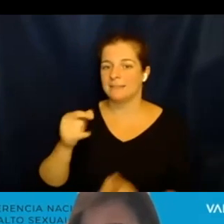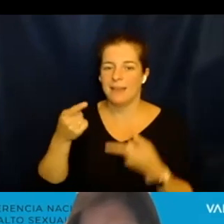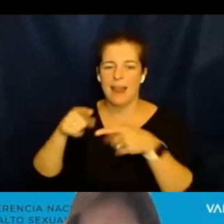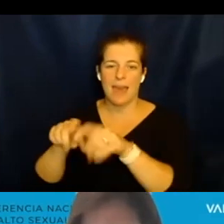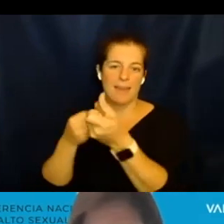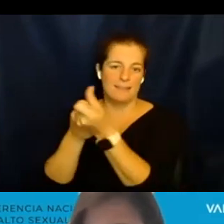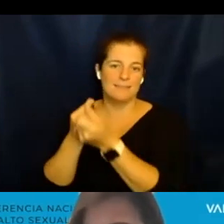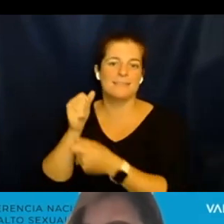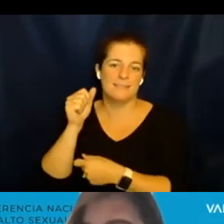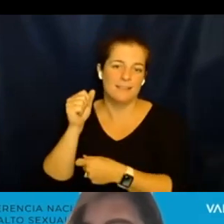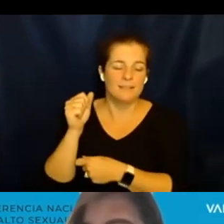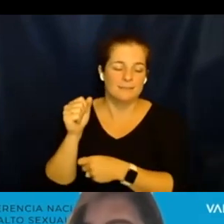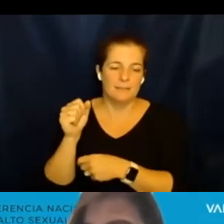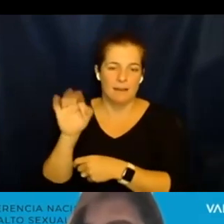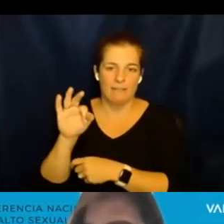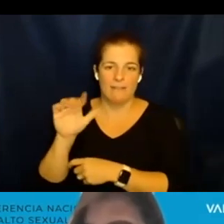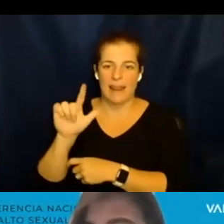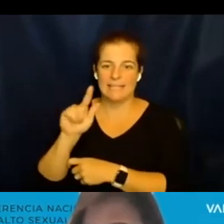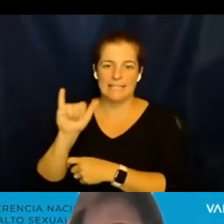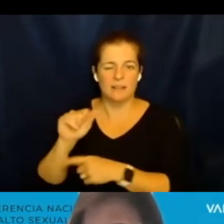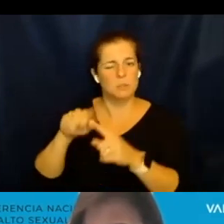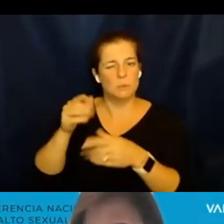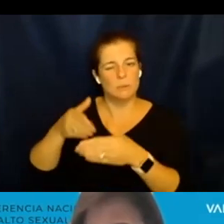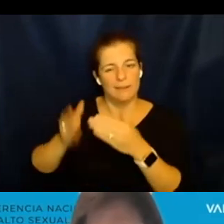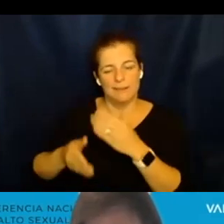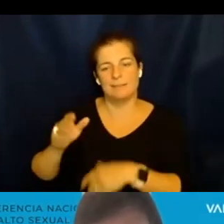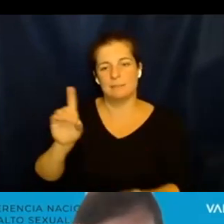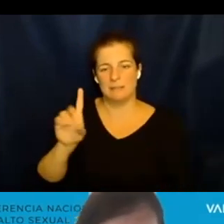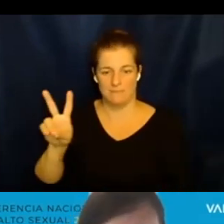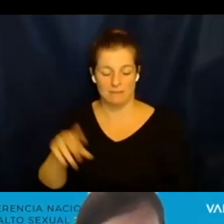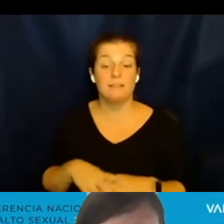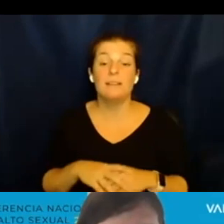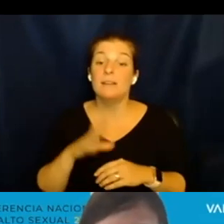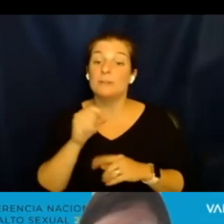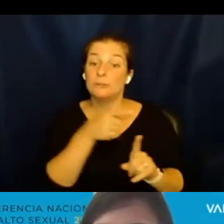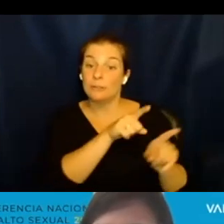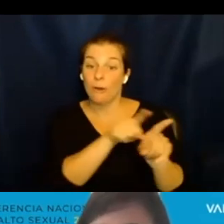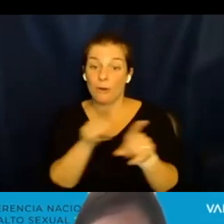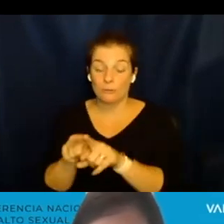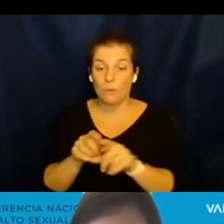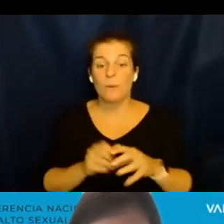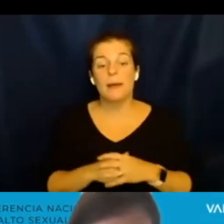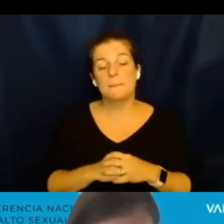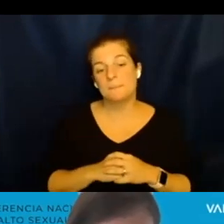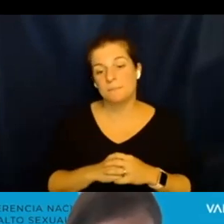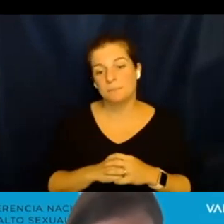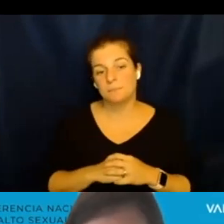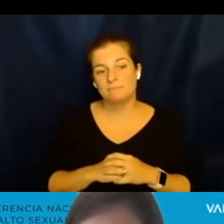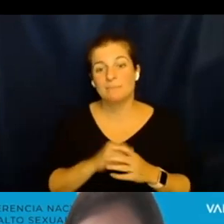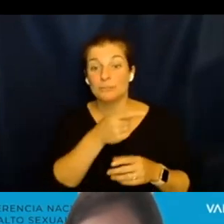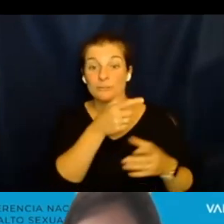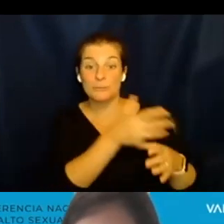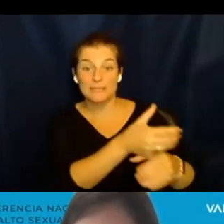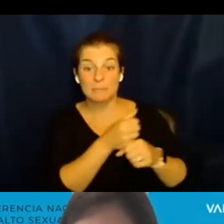domestic violence. And she has so many accomplishments. She's also a recipient of